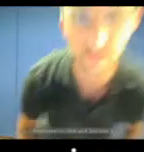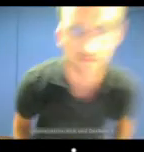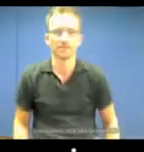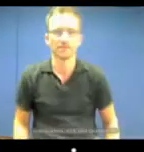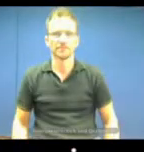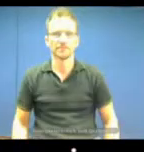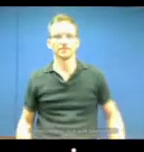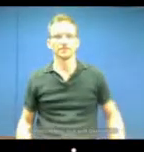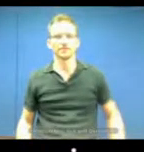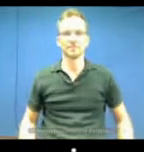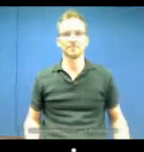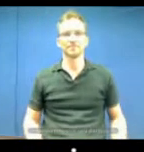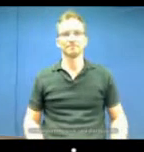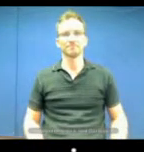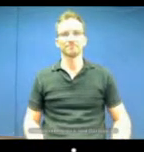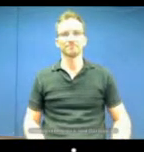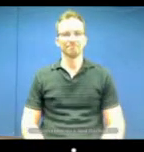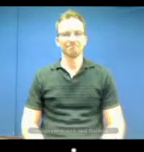Okay.